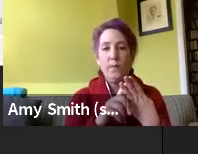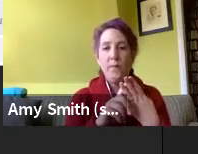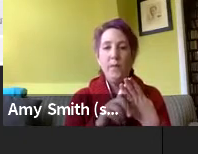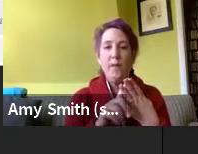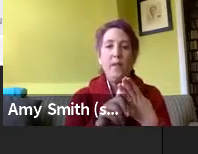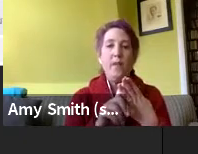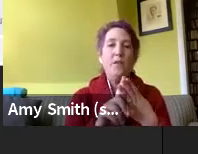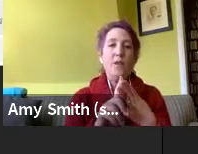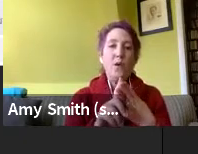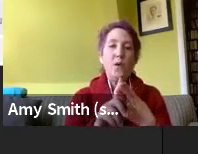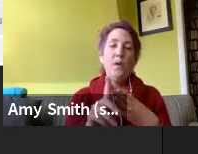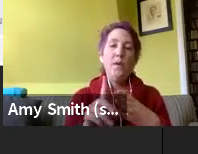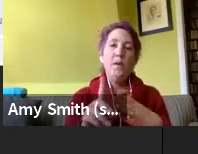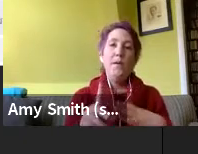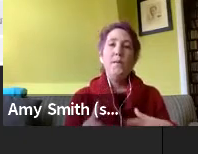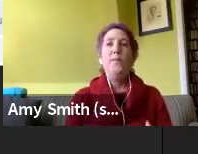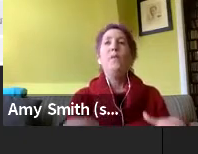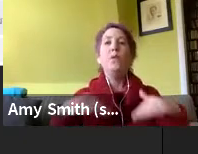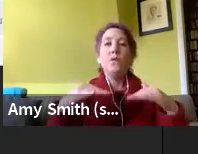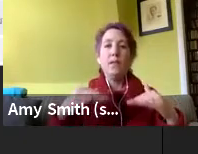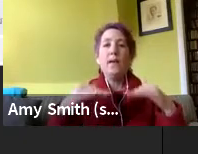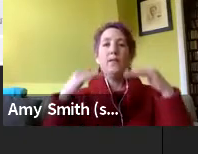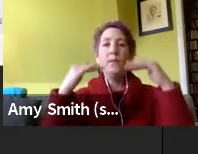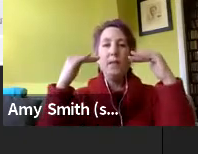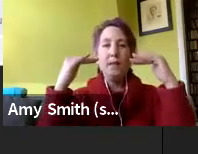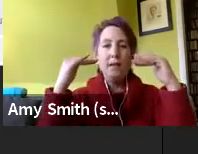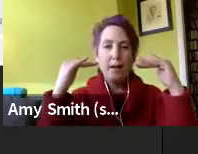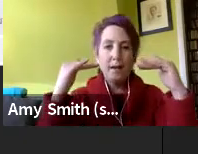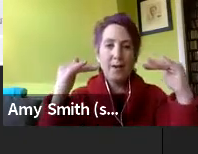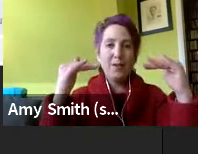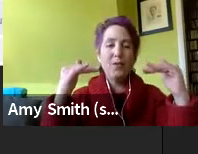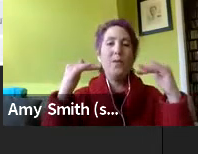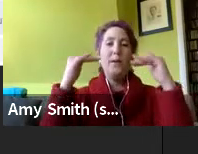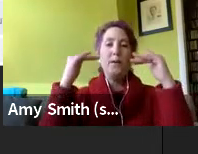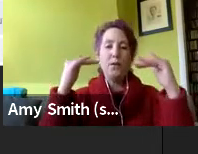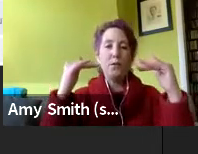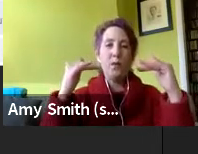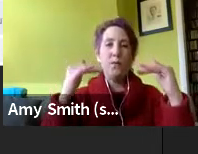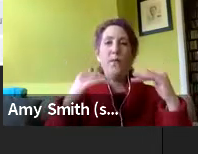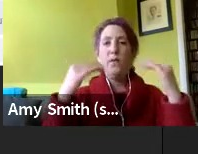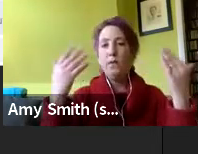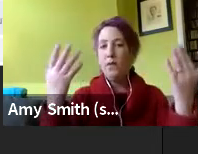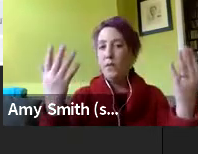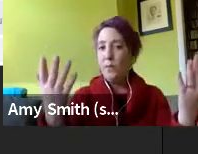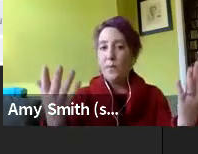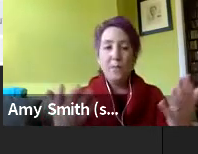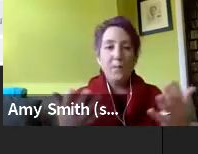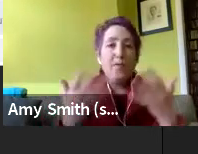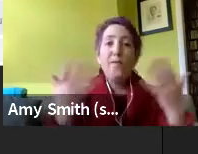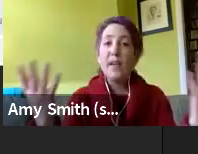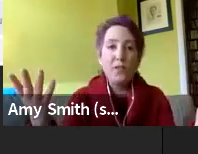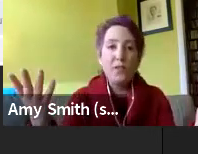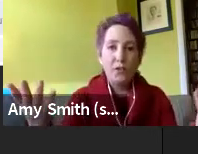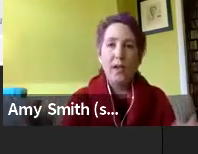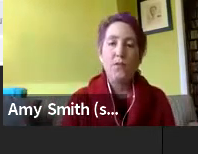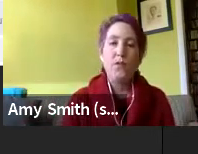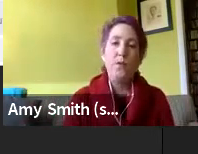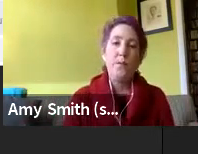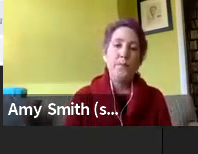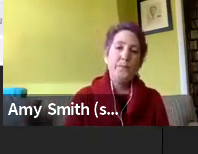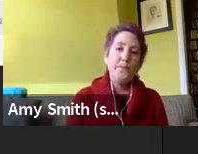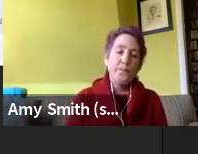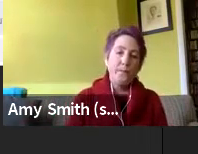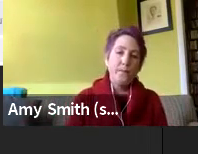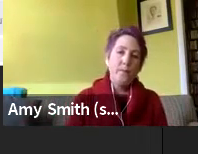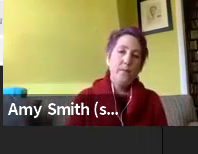contributions. So those things have to be higher than $12,000 or $24,000 to affect your tax